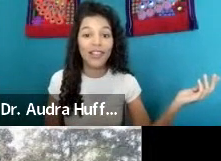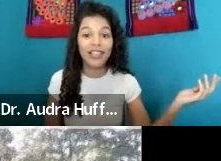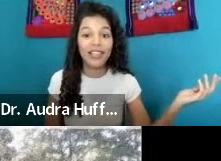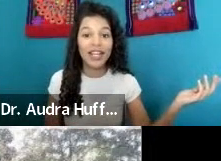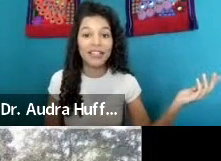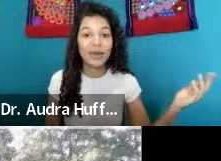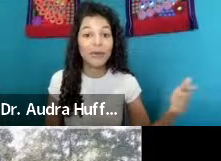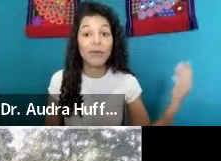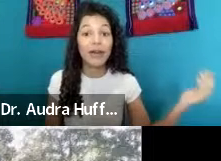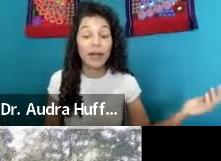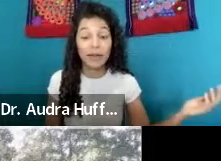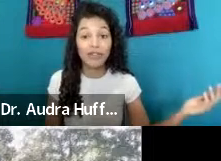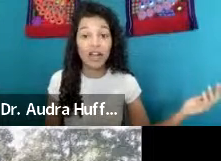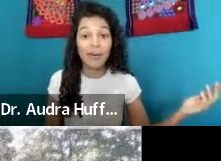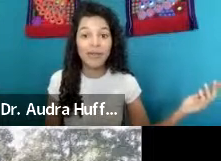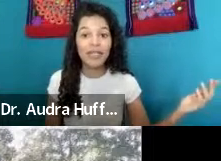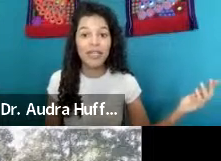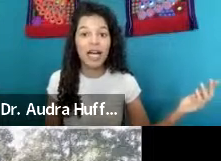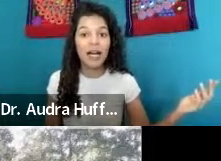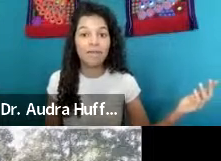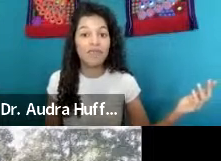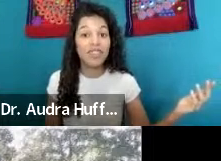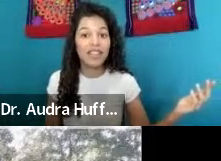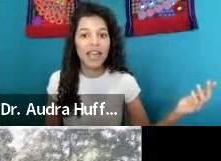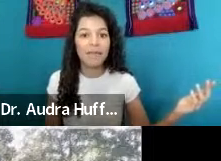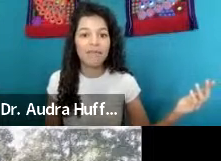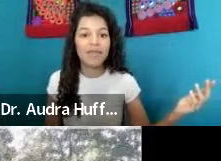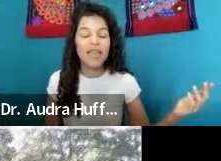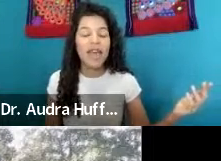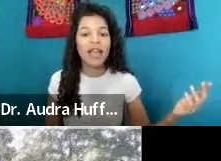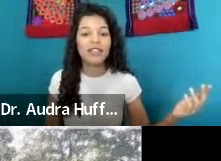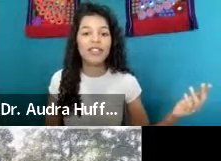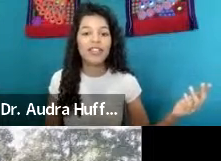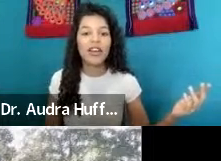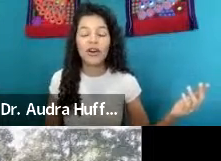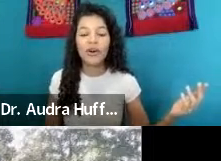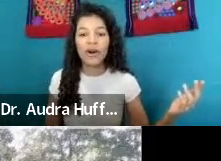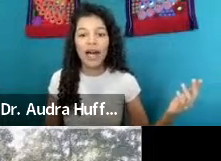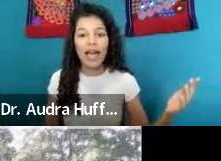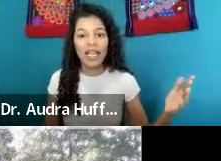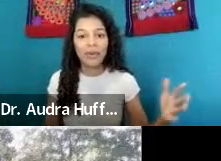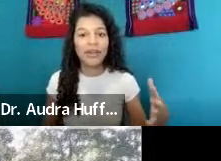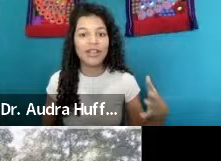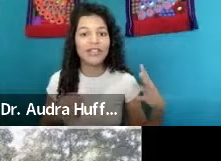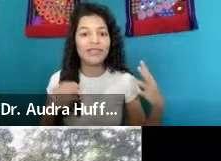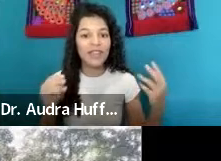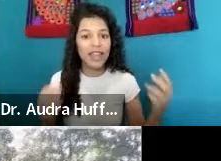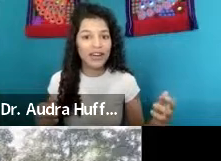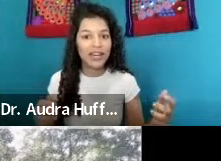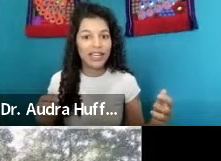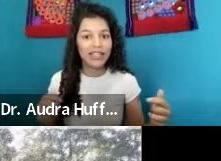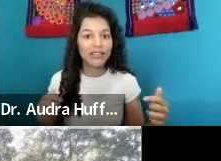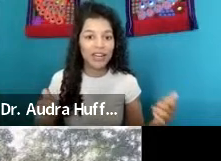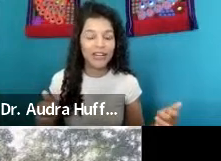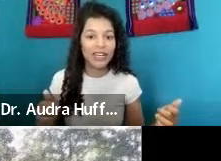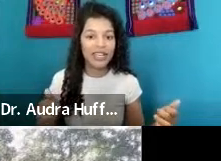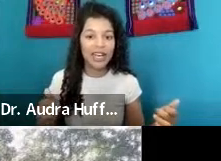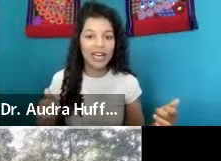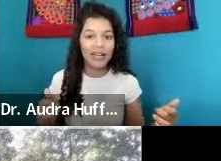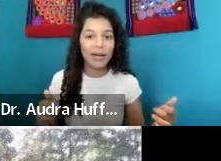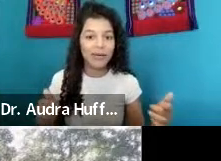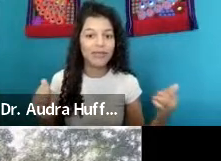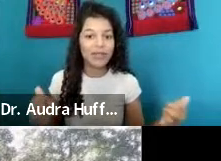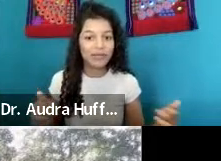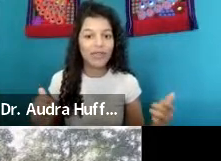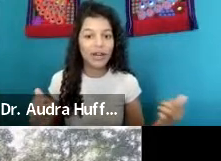my colleagues, right? So I was better at my job than them. And so it was very,